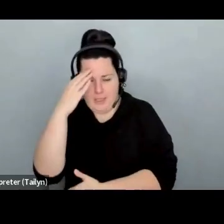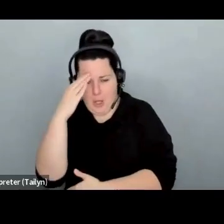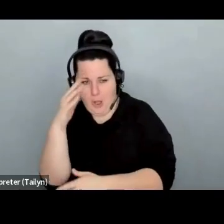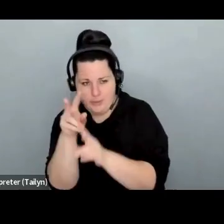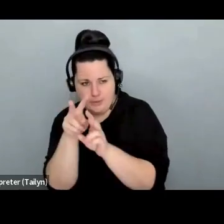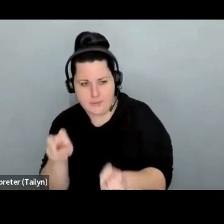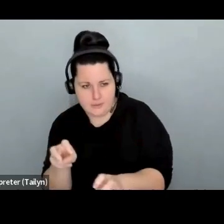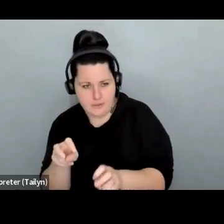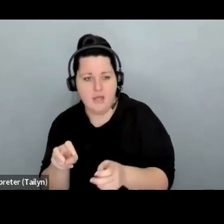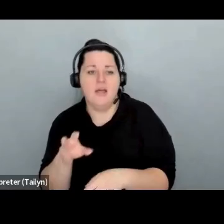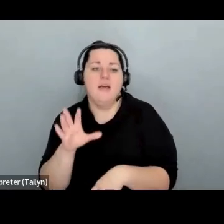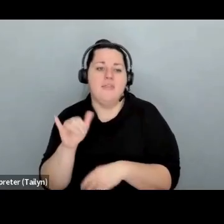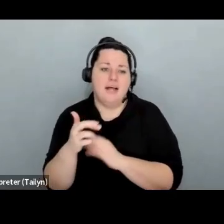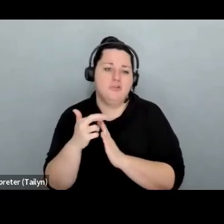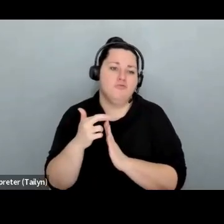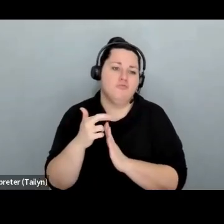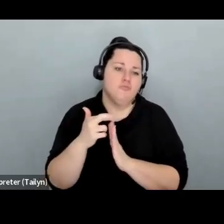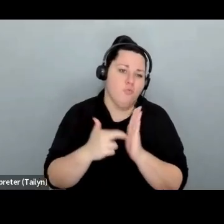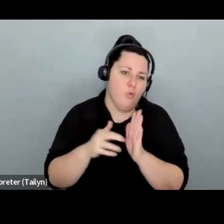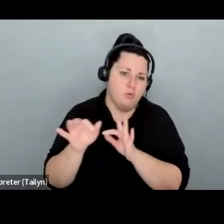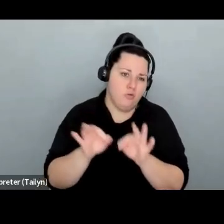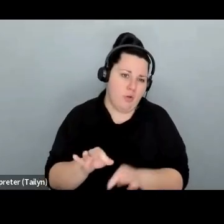Rule